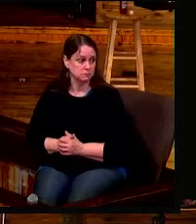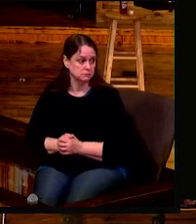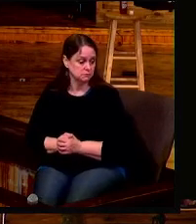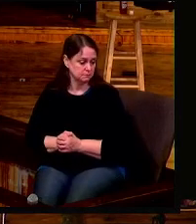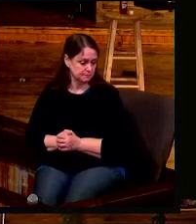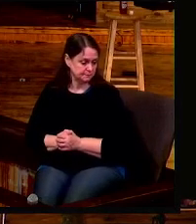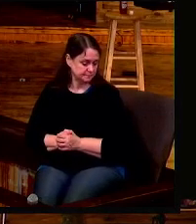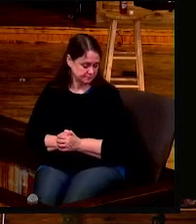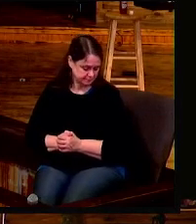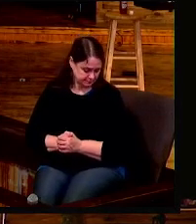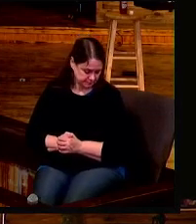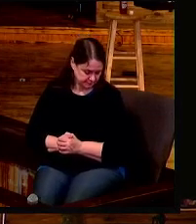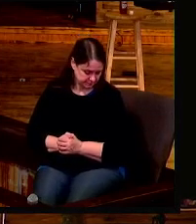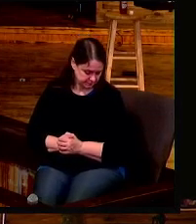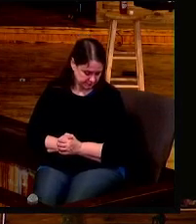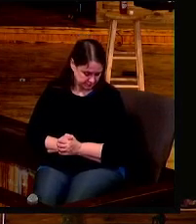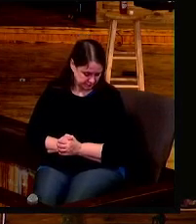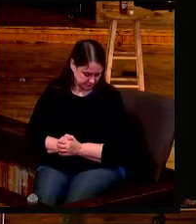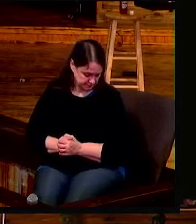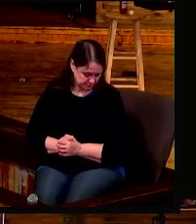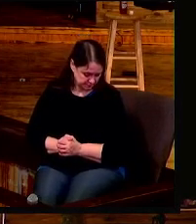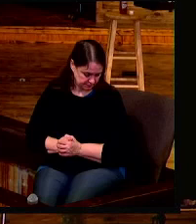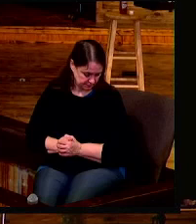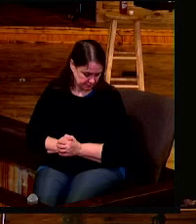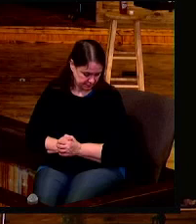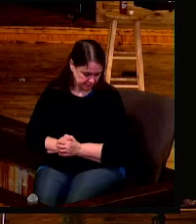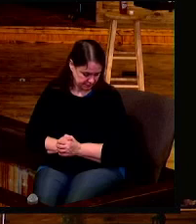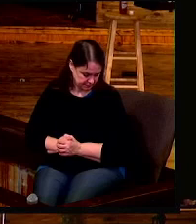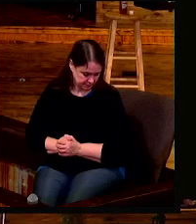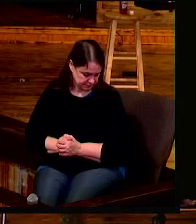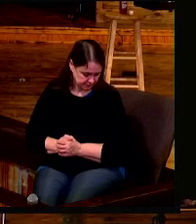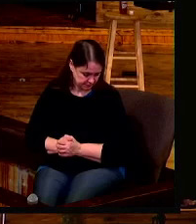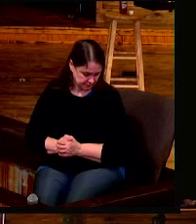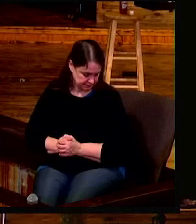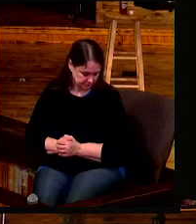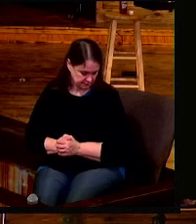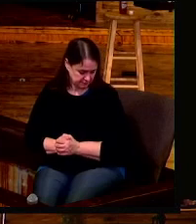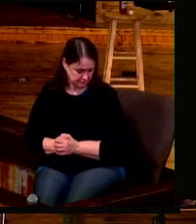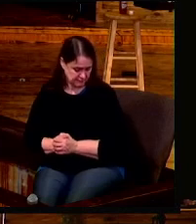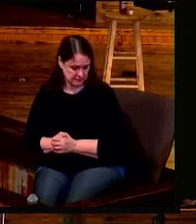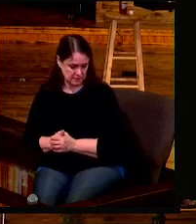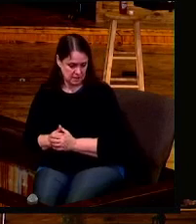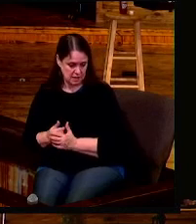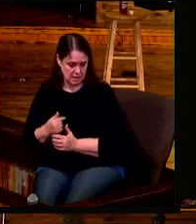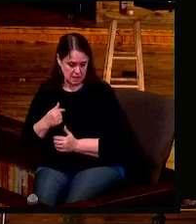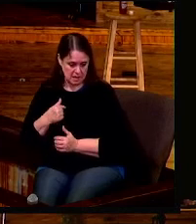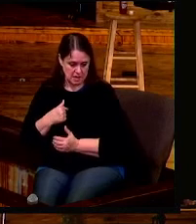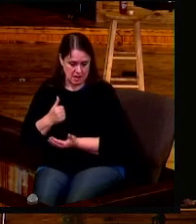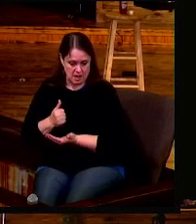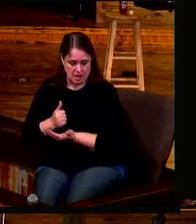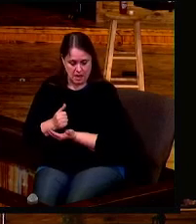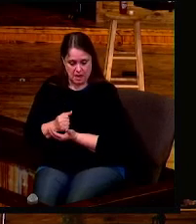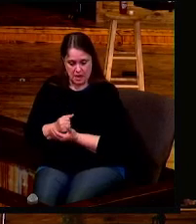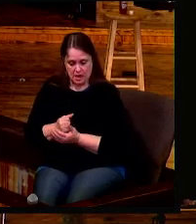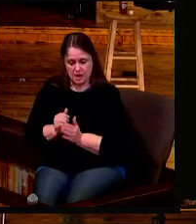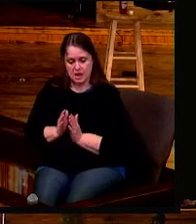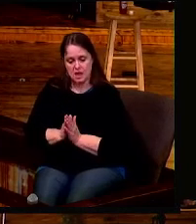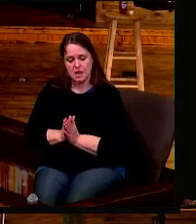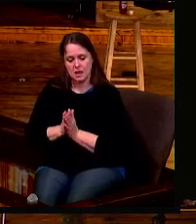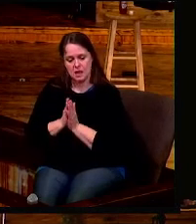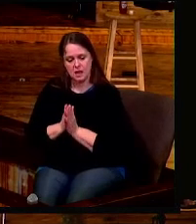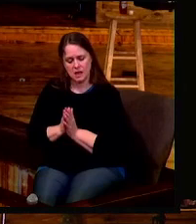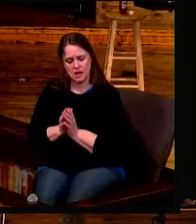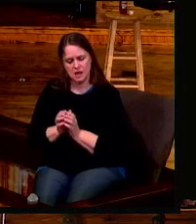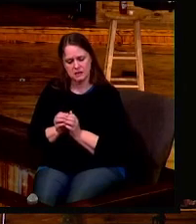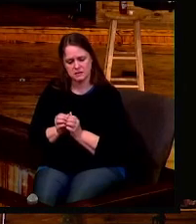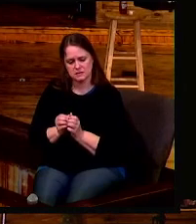And so I found out whose truck it was, and I went to him and I asked him, I said, I don't care if you want to keep